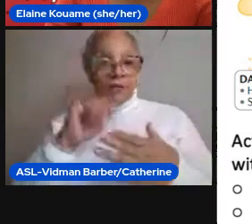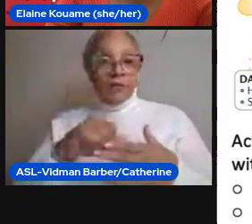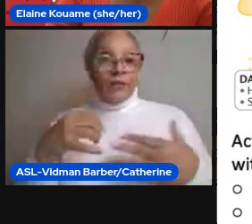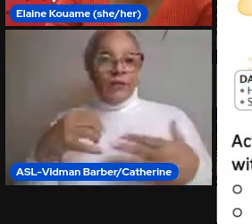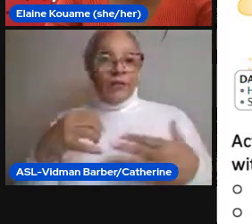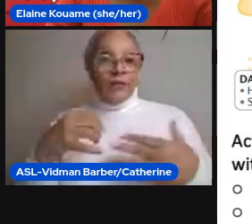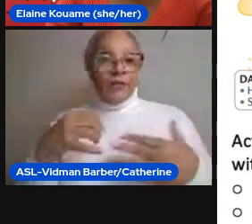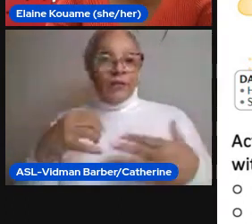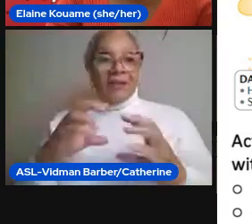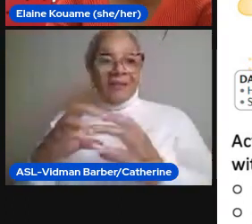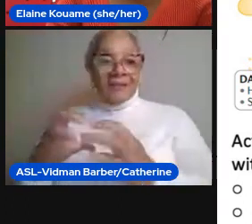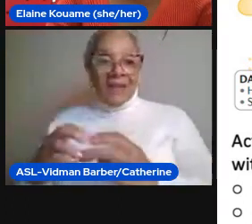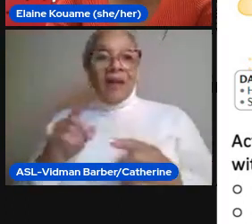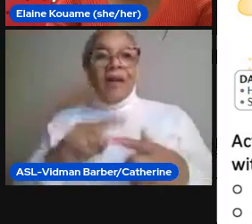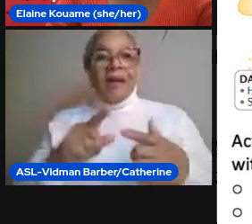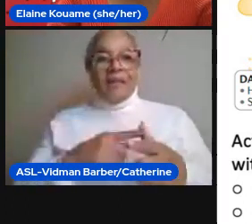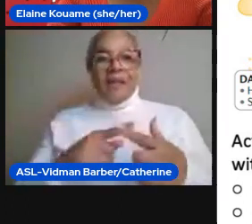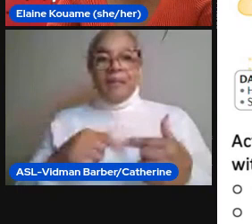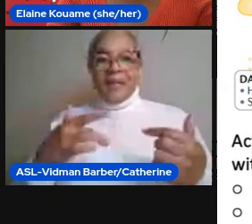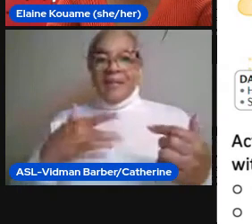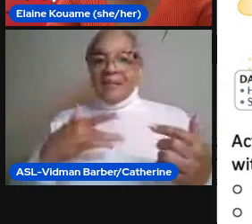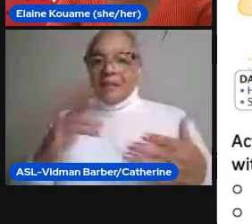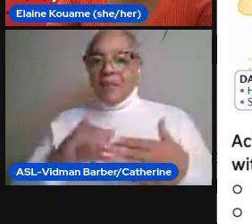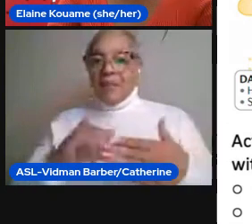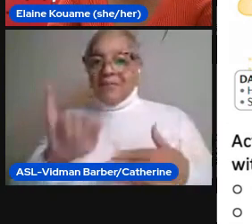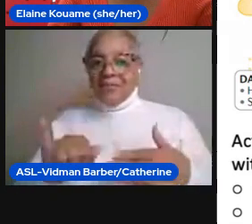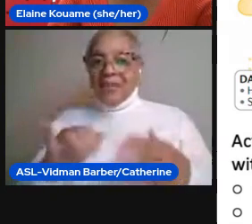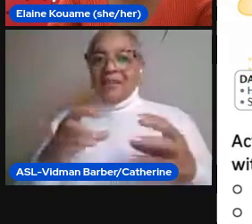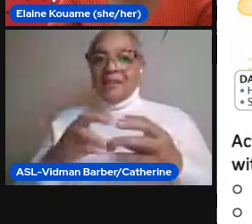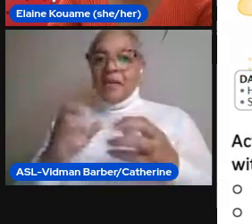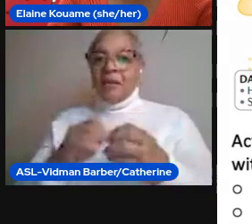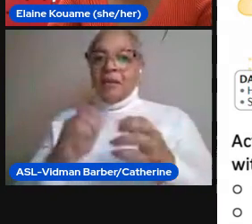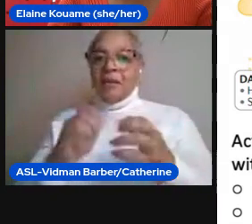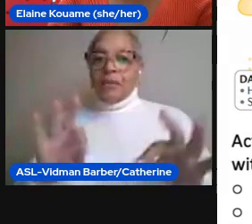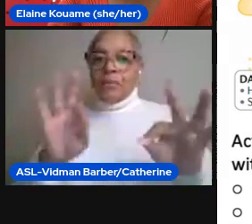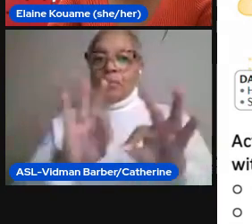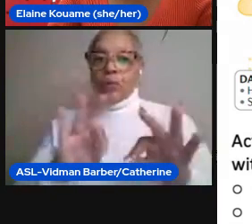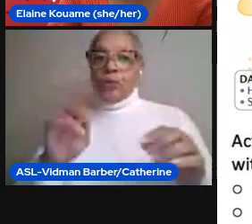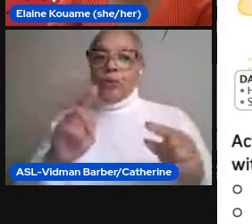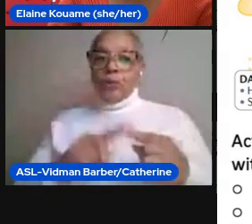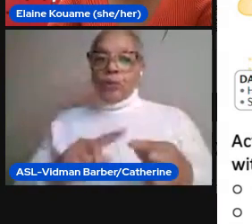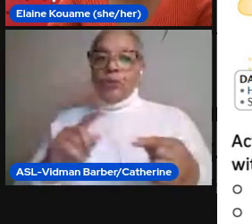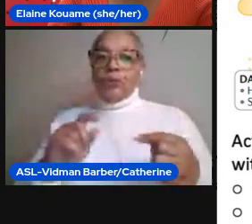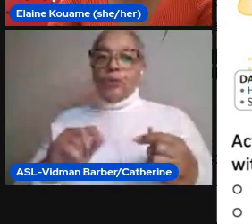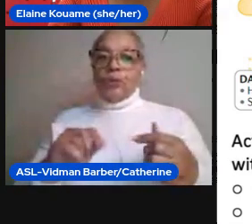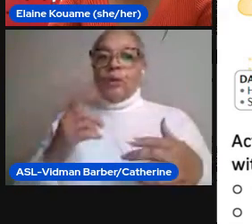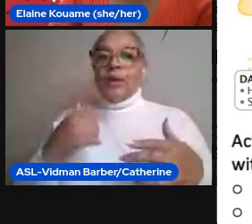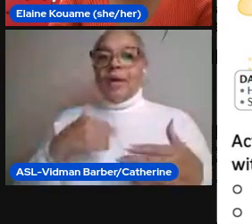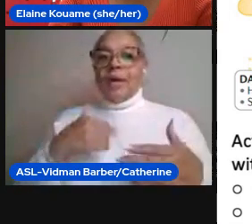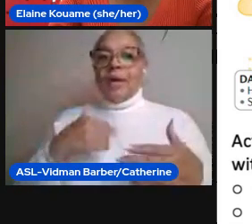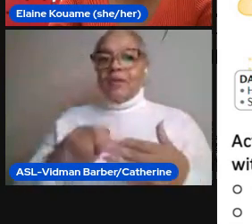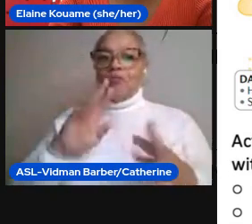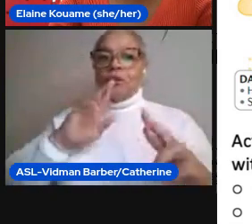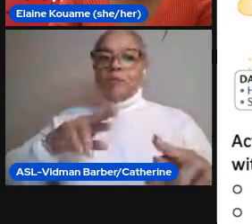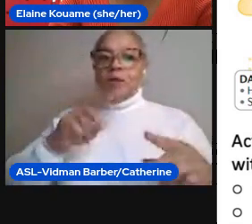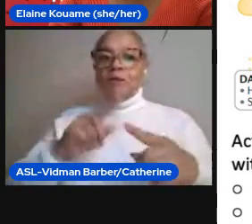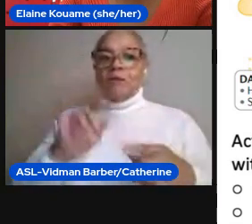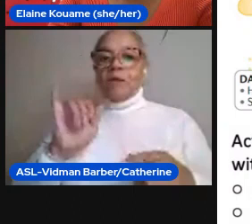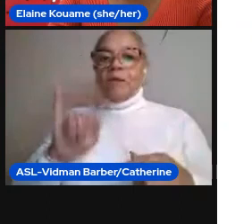being sensed by the dendritic cell is key to mount this aberrant response against dietary